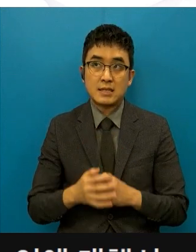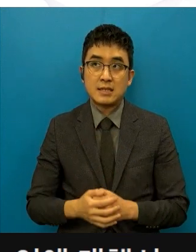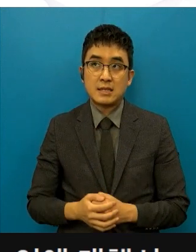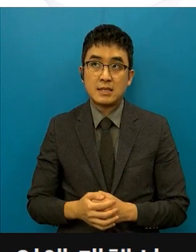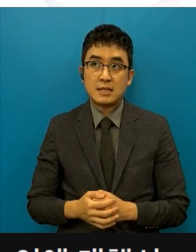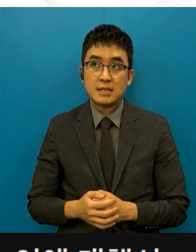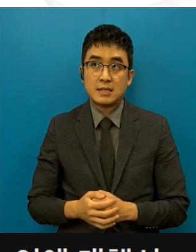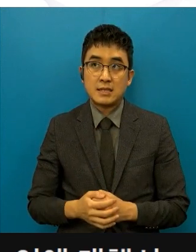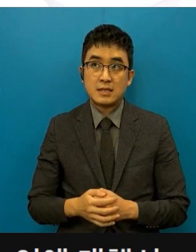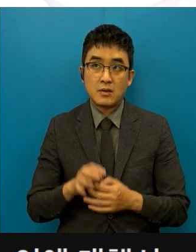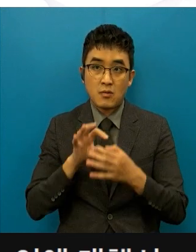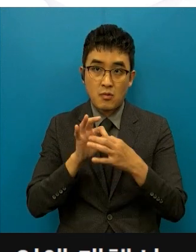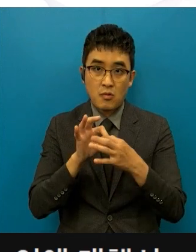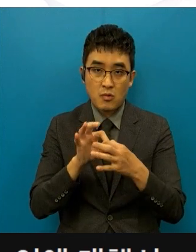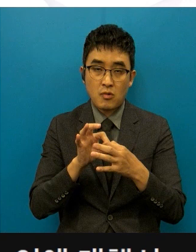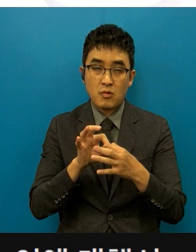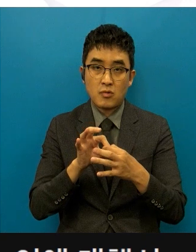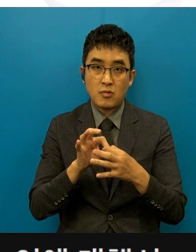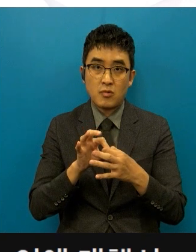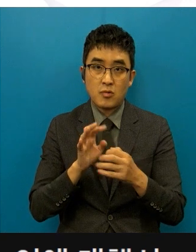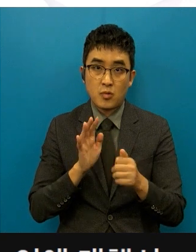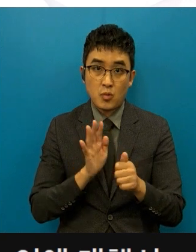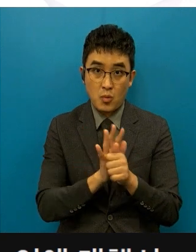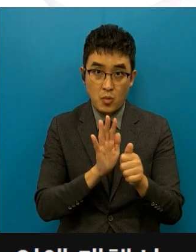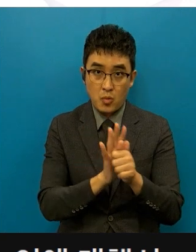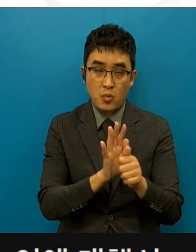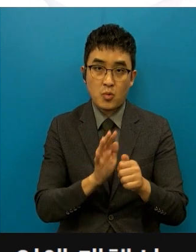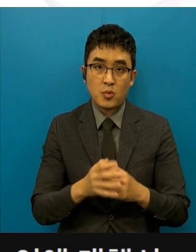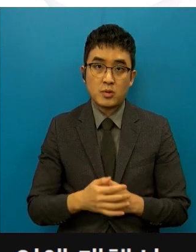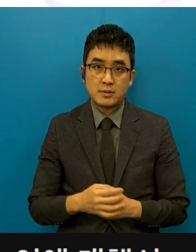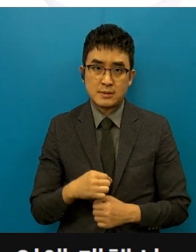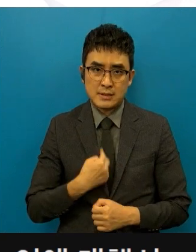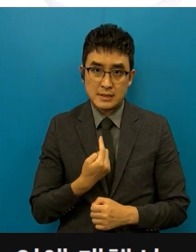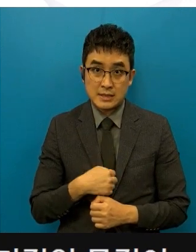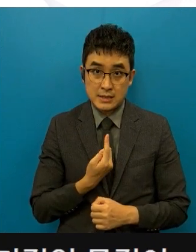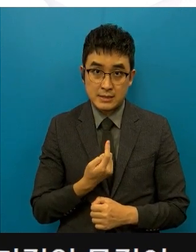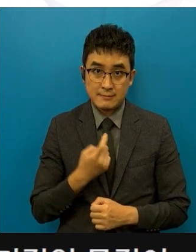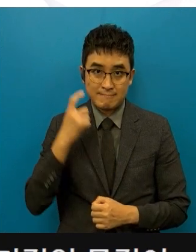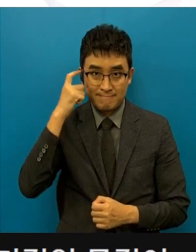means a person who is assisting suicide